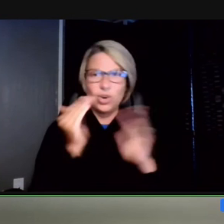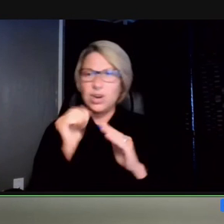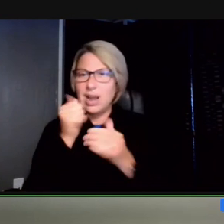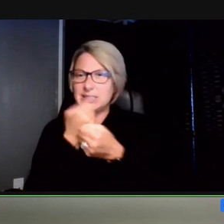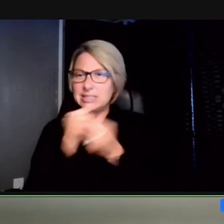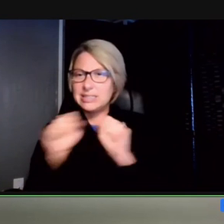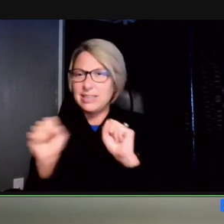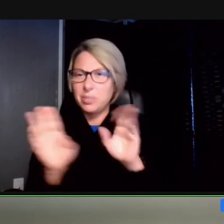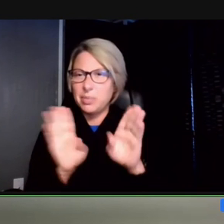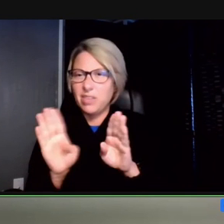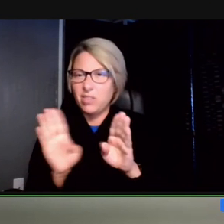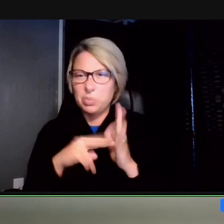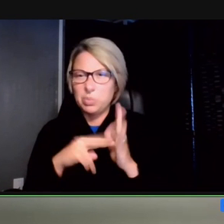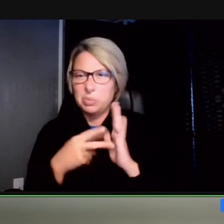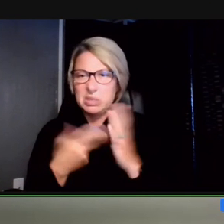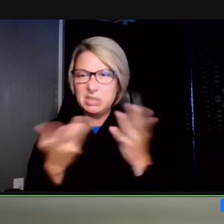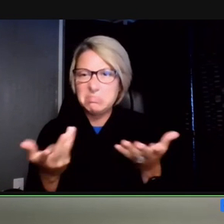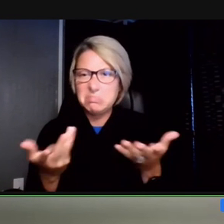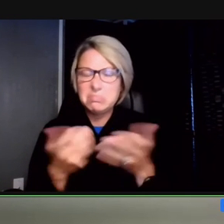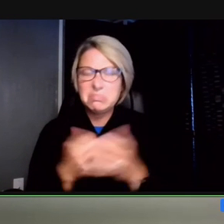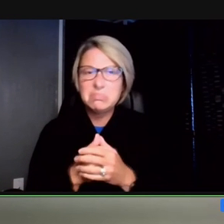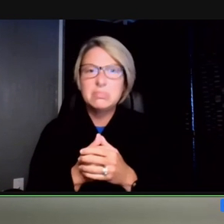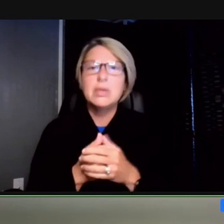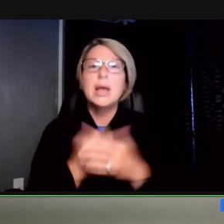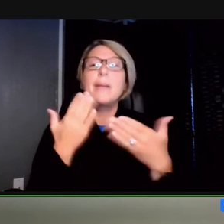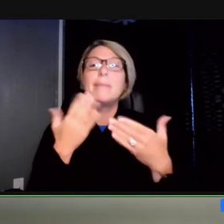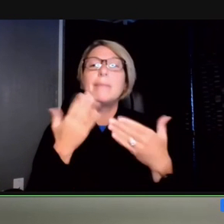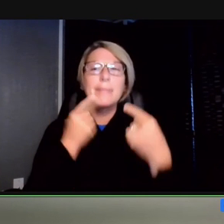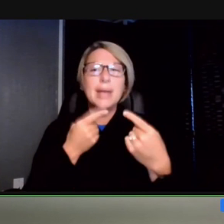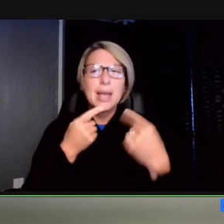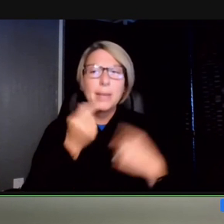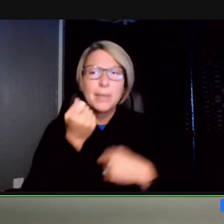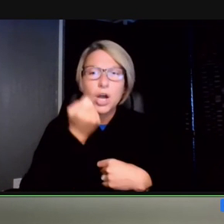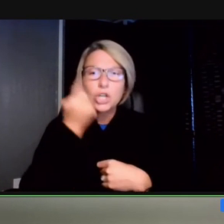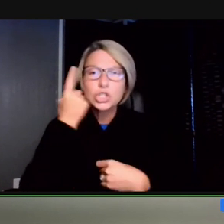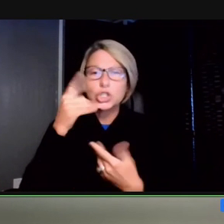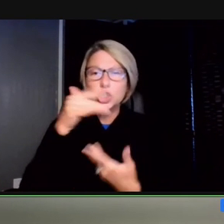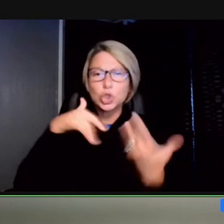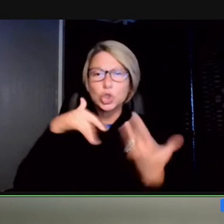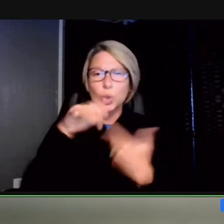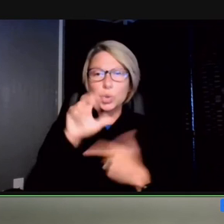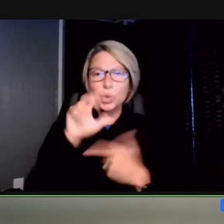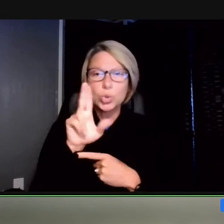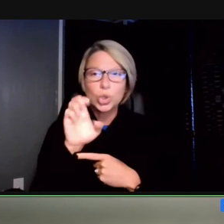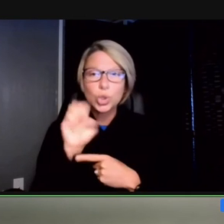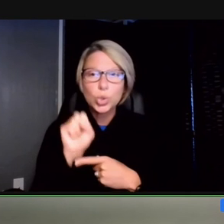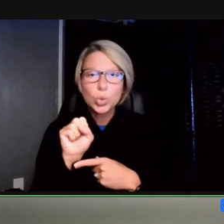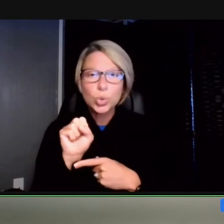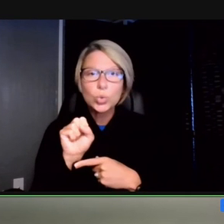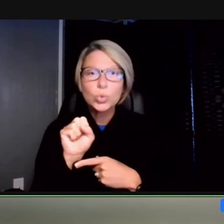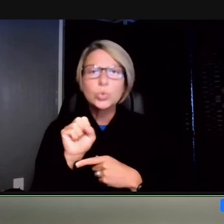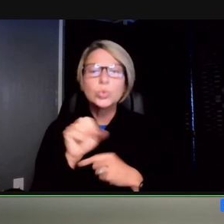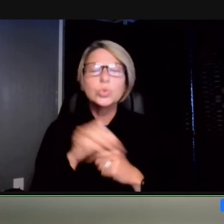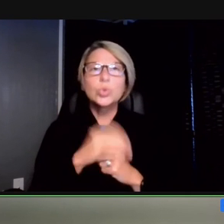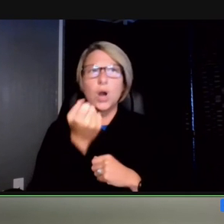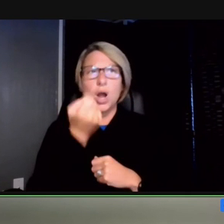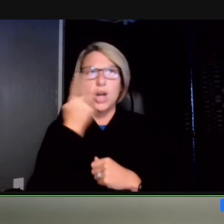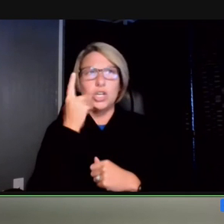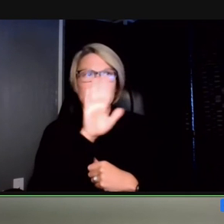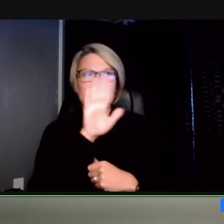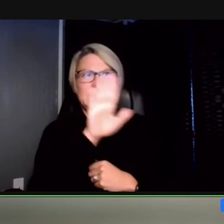difficulty understanding, like reading those, what we call social cues, understanding others' negative